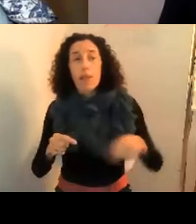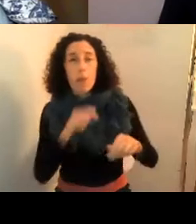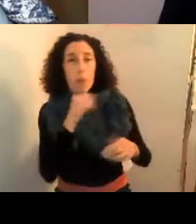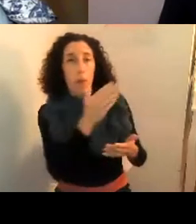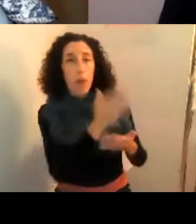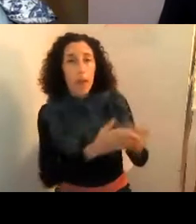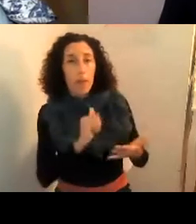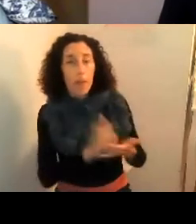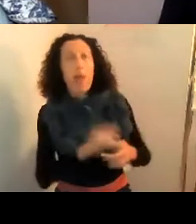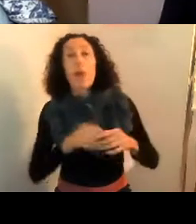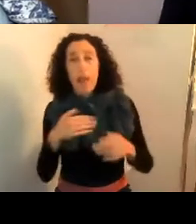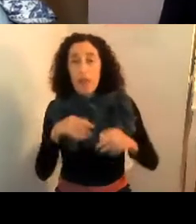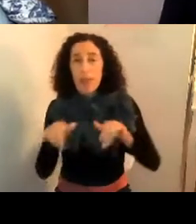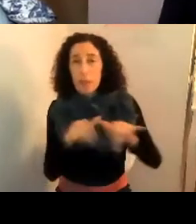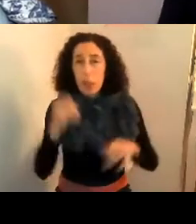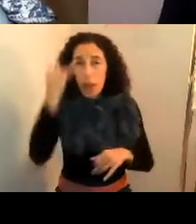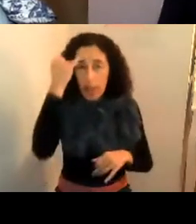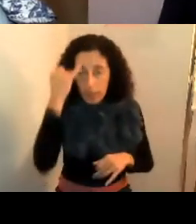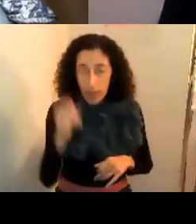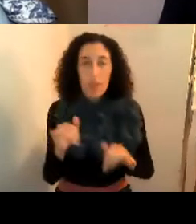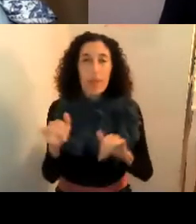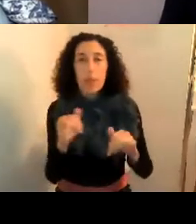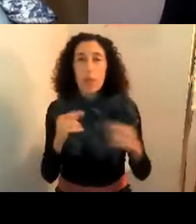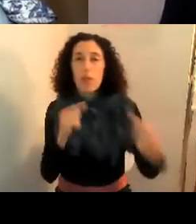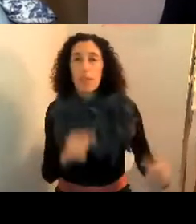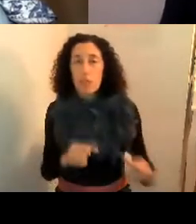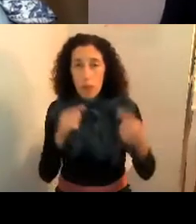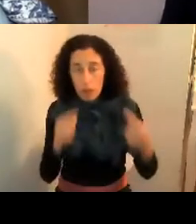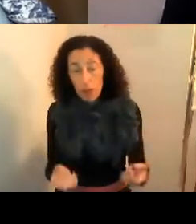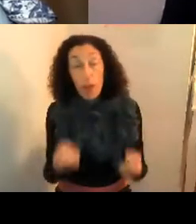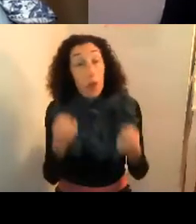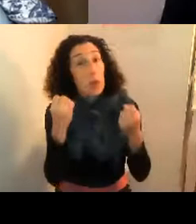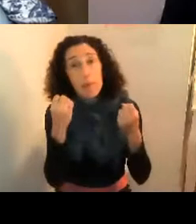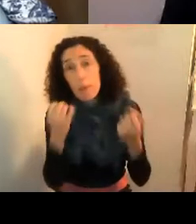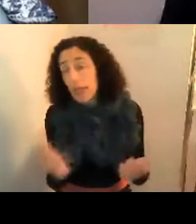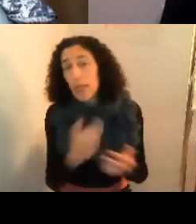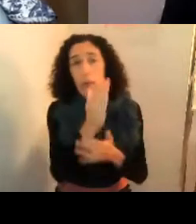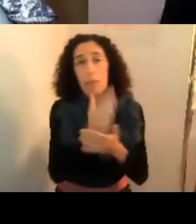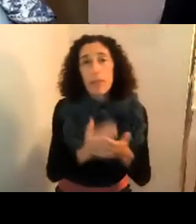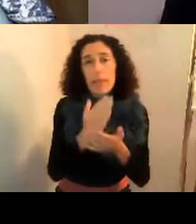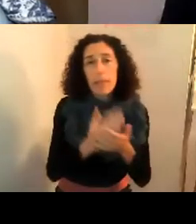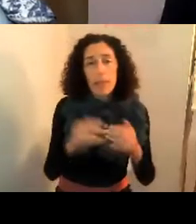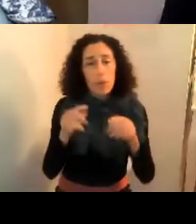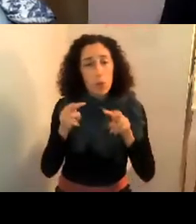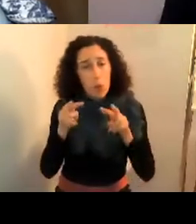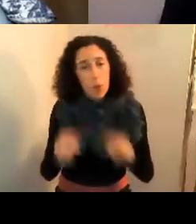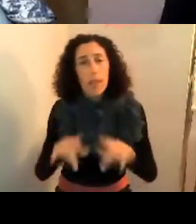other communities, but also how are we dealing with challenges that are unique to our own